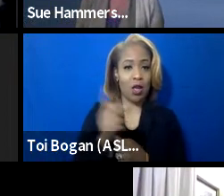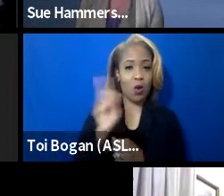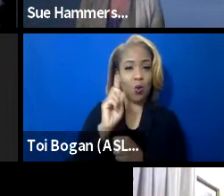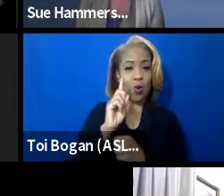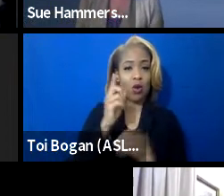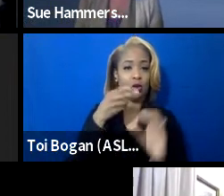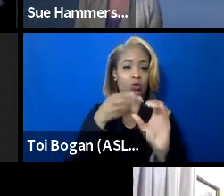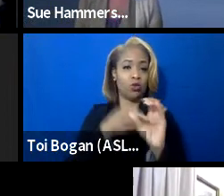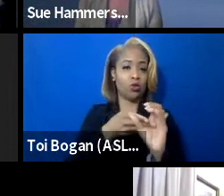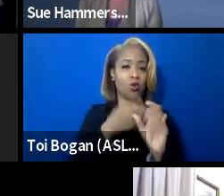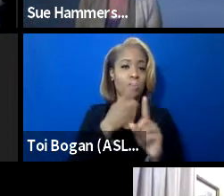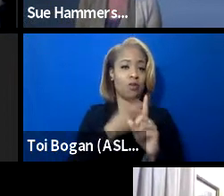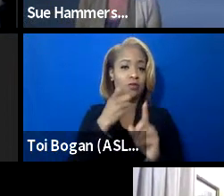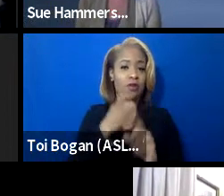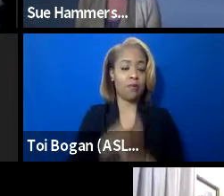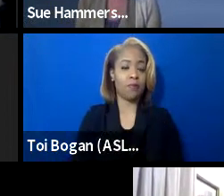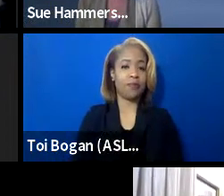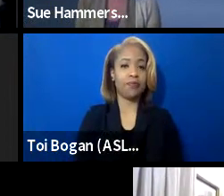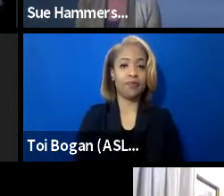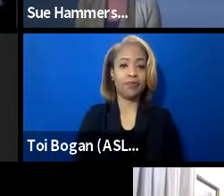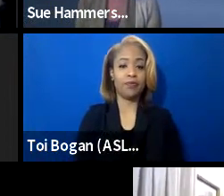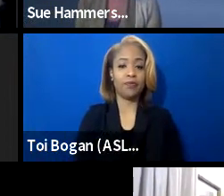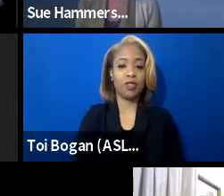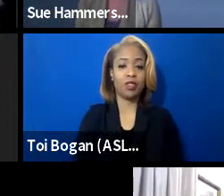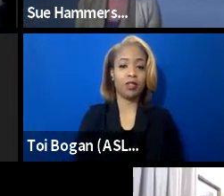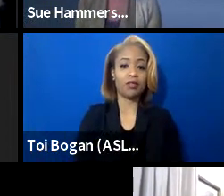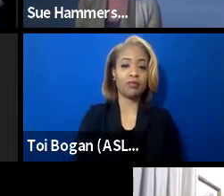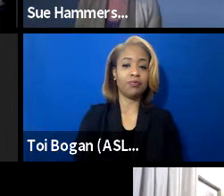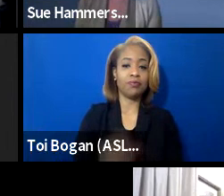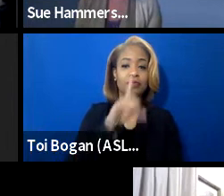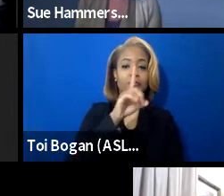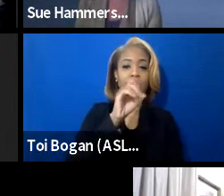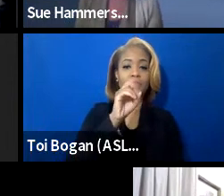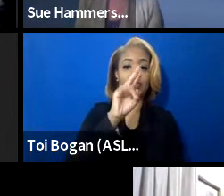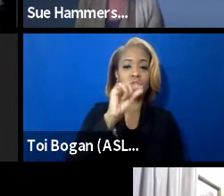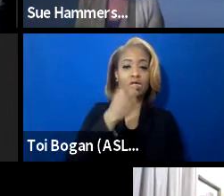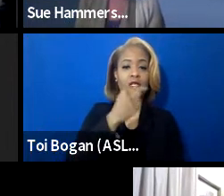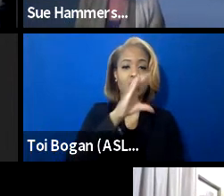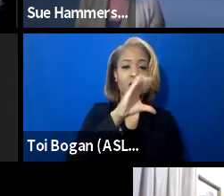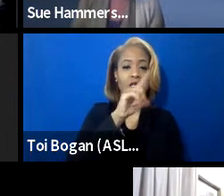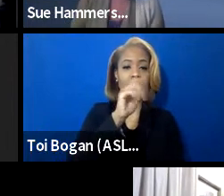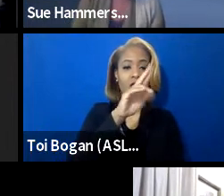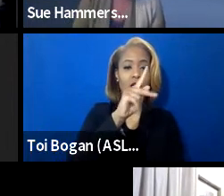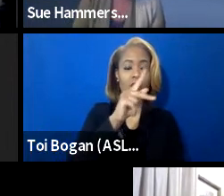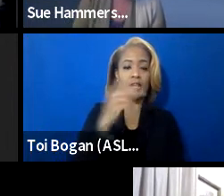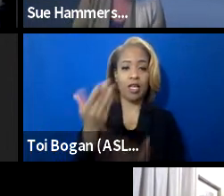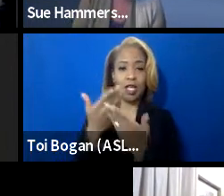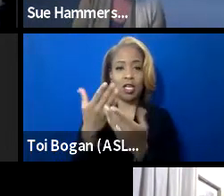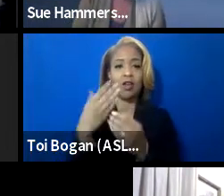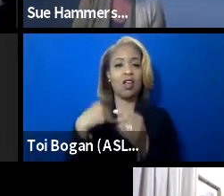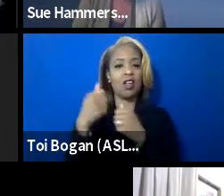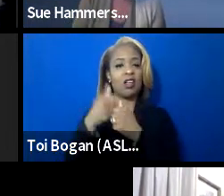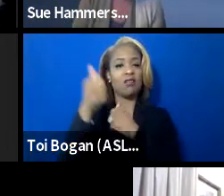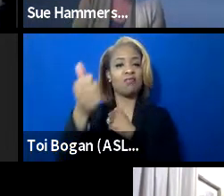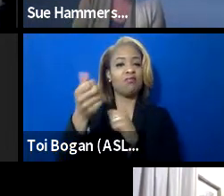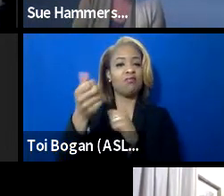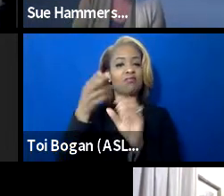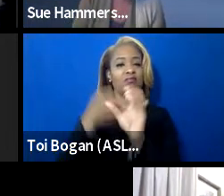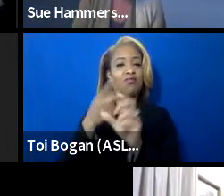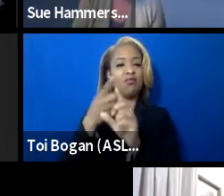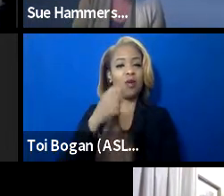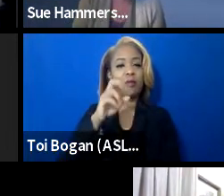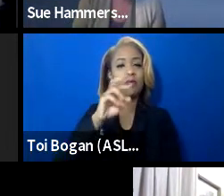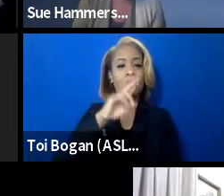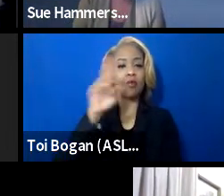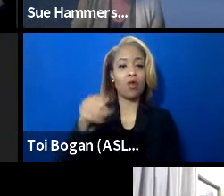are attending remotely from. Doug Clark. Present, and I'm remotely attending the meeting from Rochester